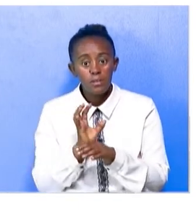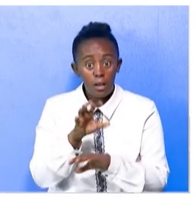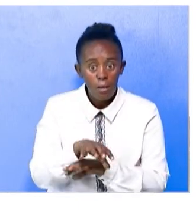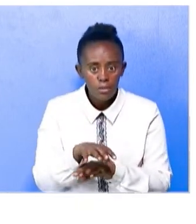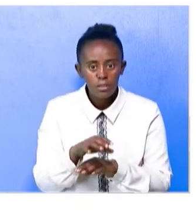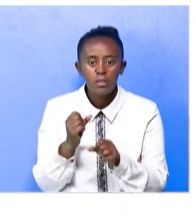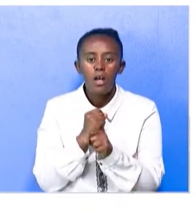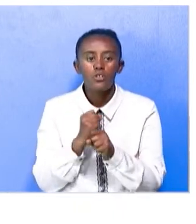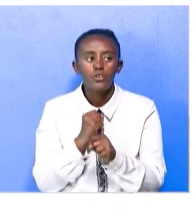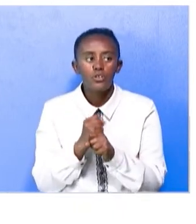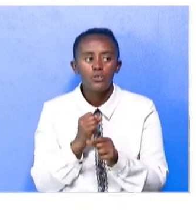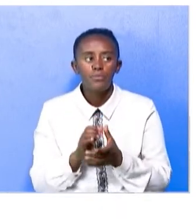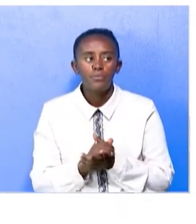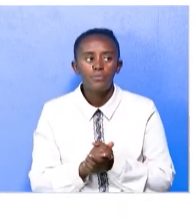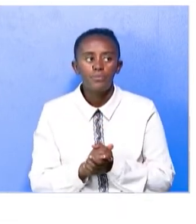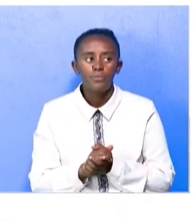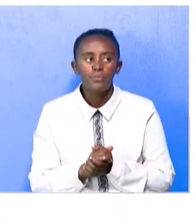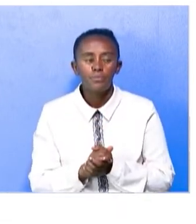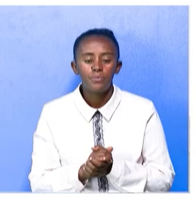Interrupted actions.